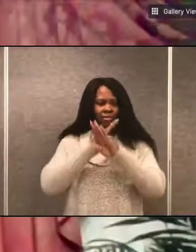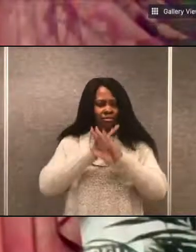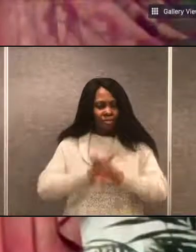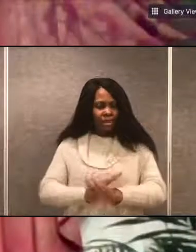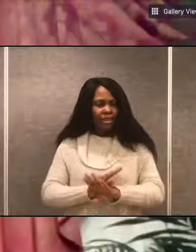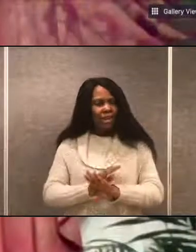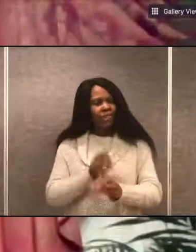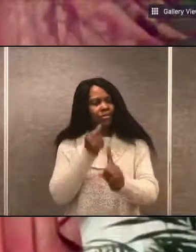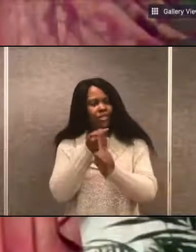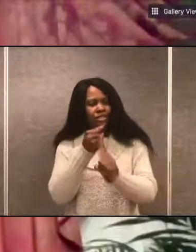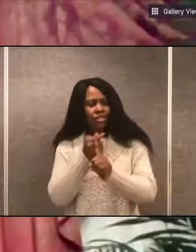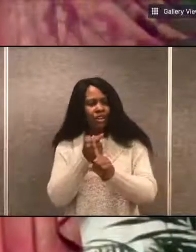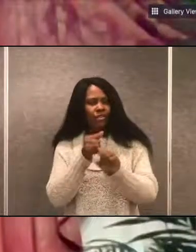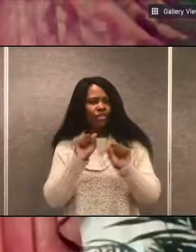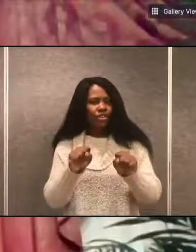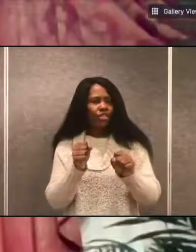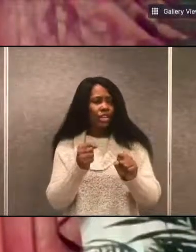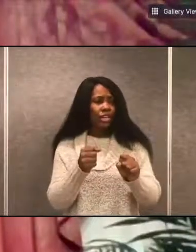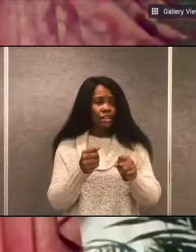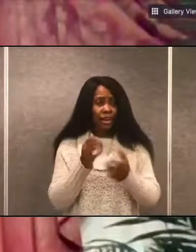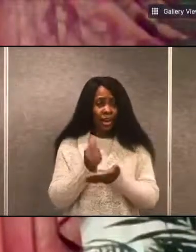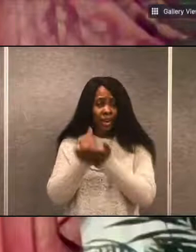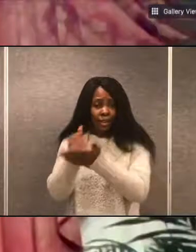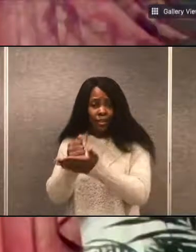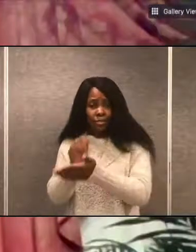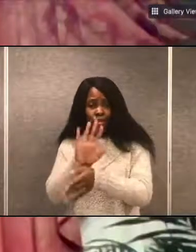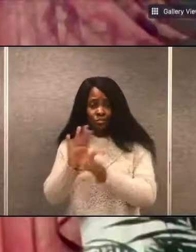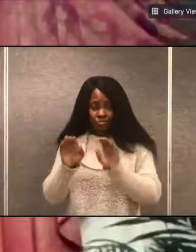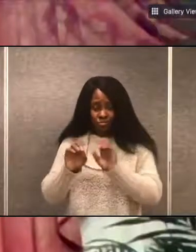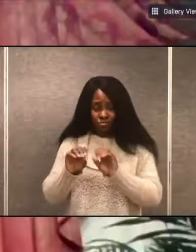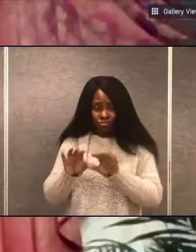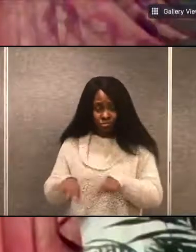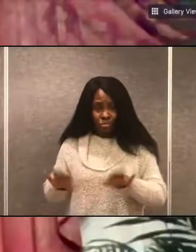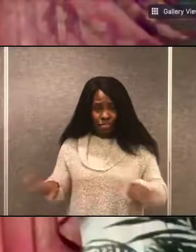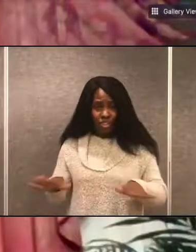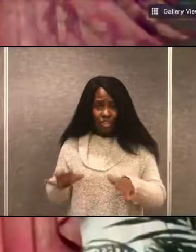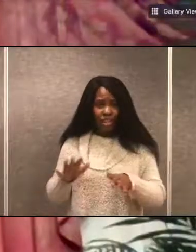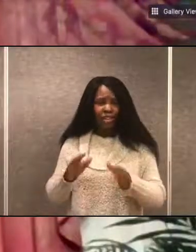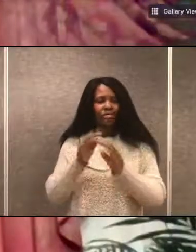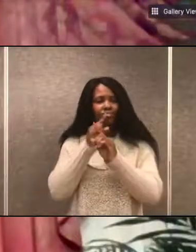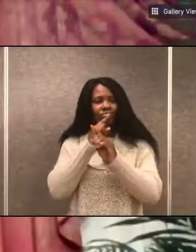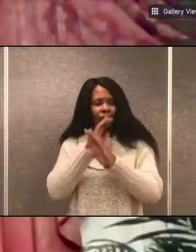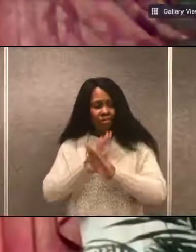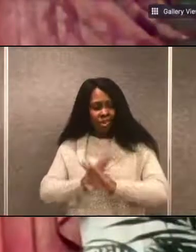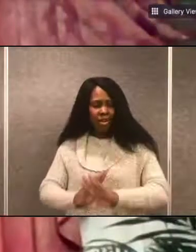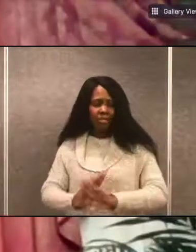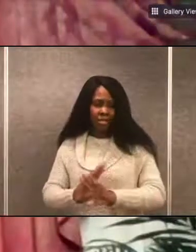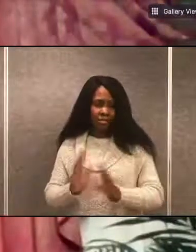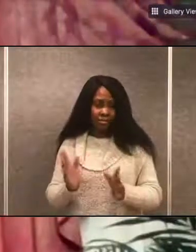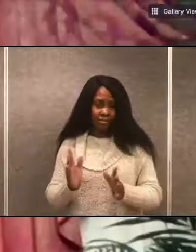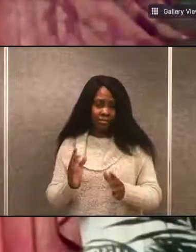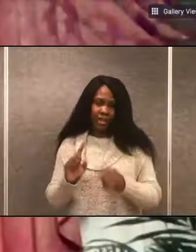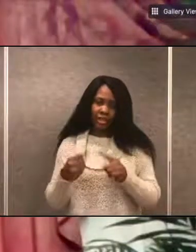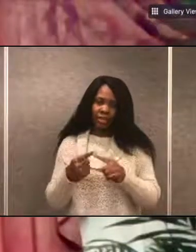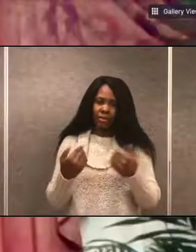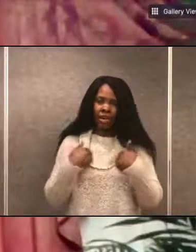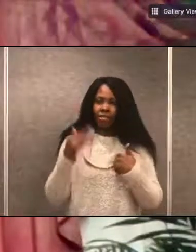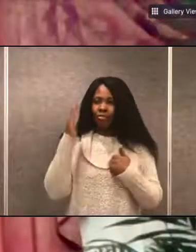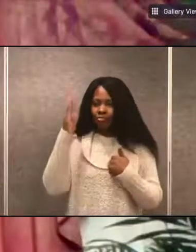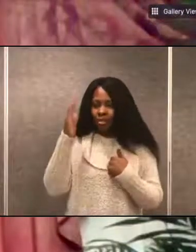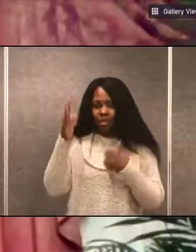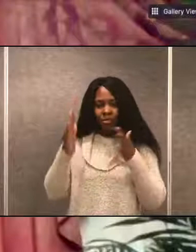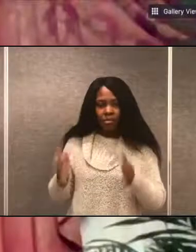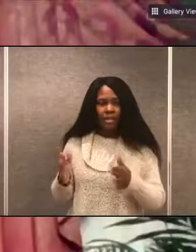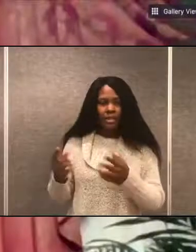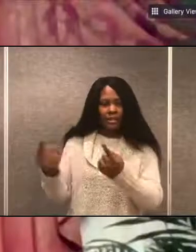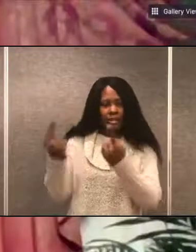so that you can help to calm down. And then we have a lot of speakers that we will invite, and we'll have an open forum